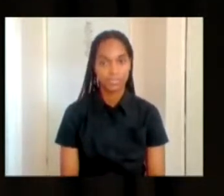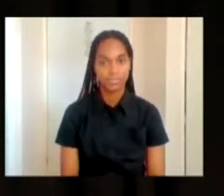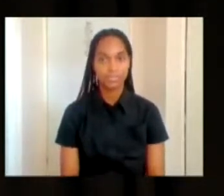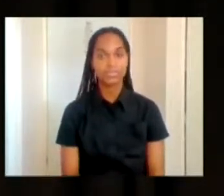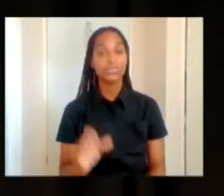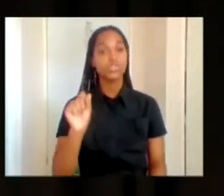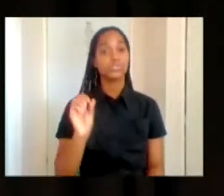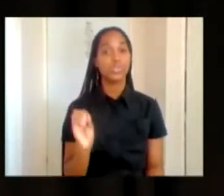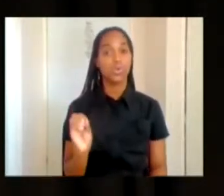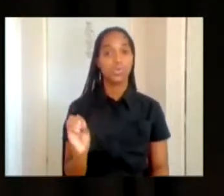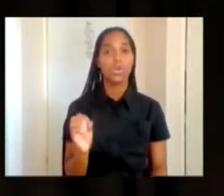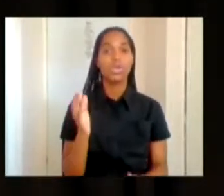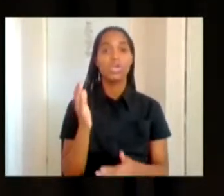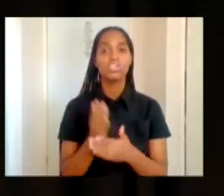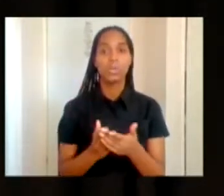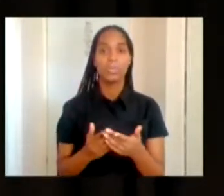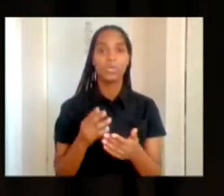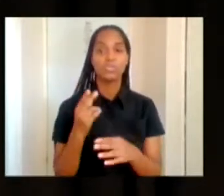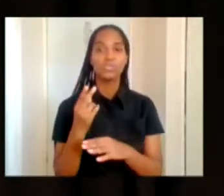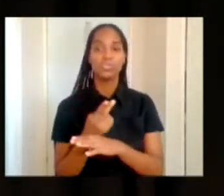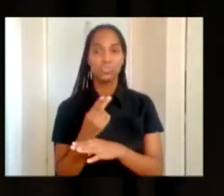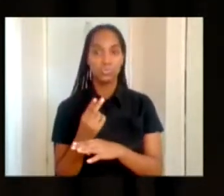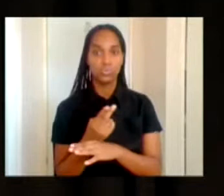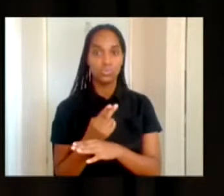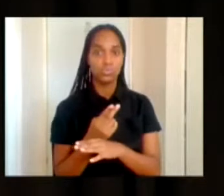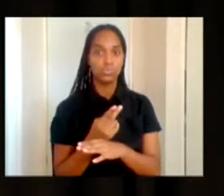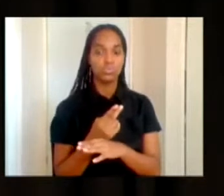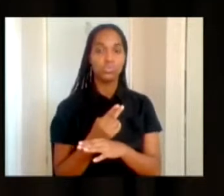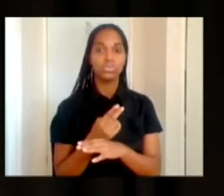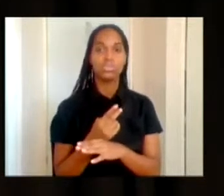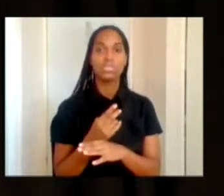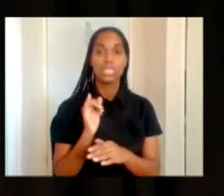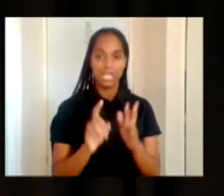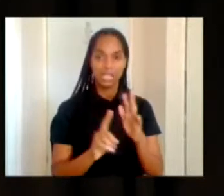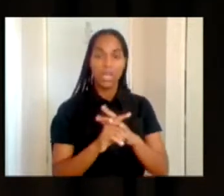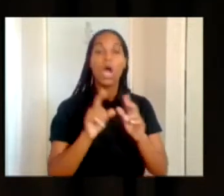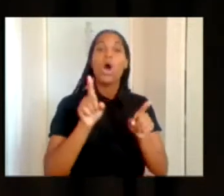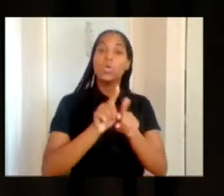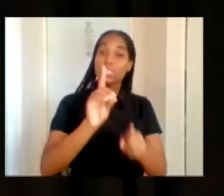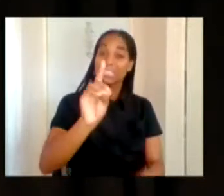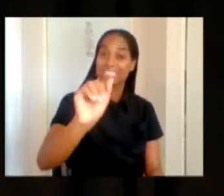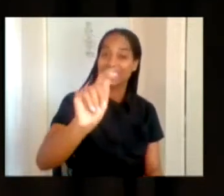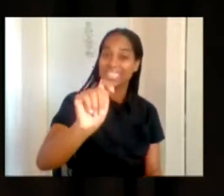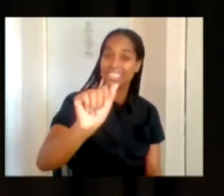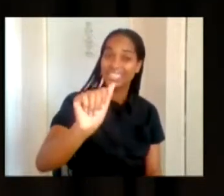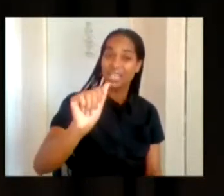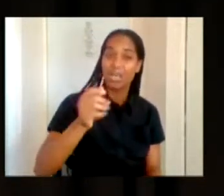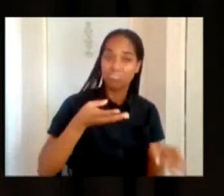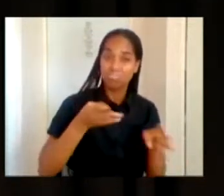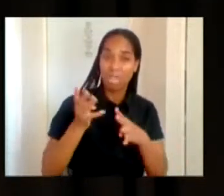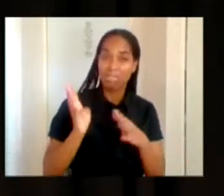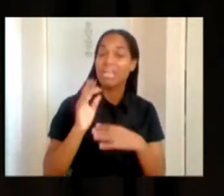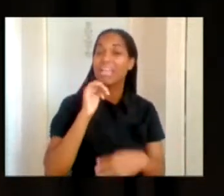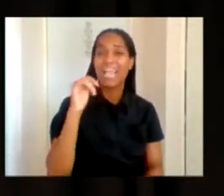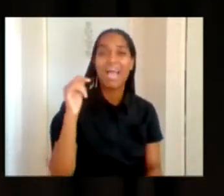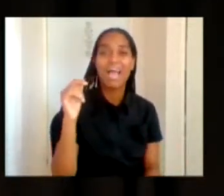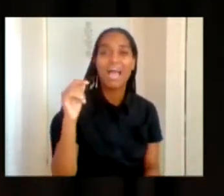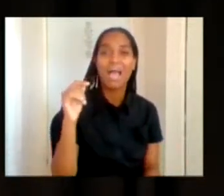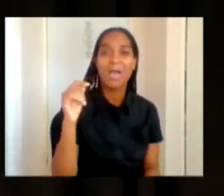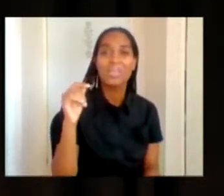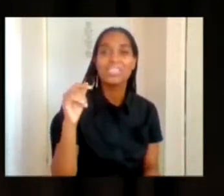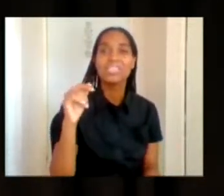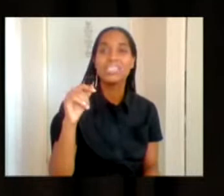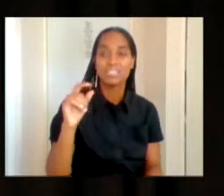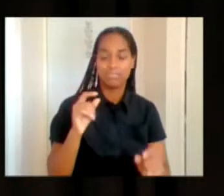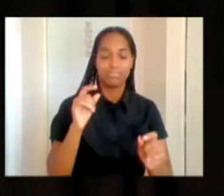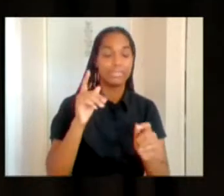So some of the use cases that have come up, and again, data casting really is not about, and I'll talk about this in a little bit, but data casting